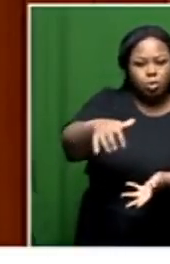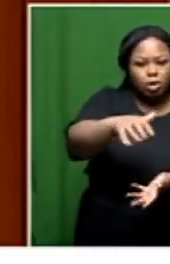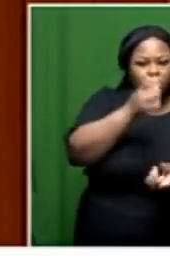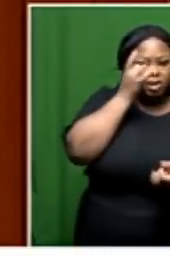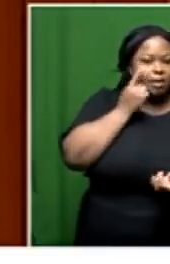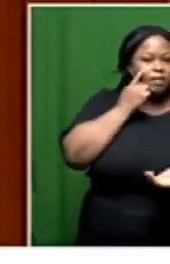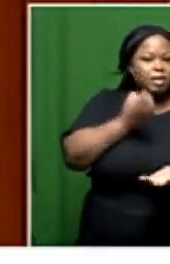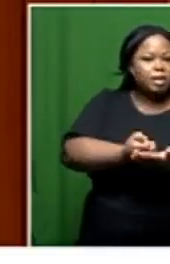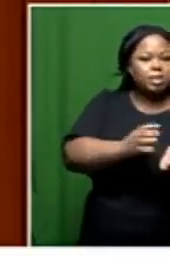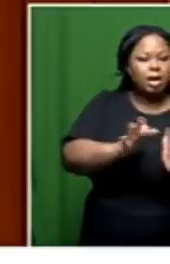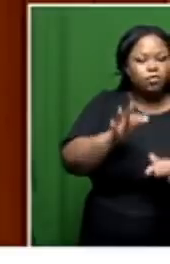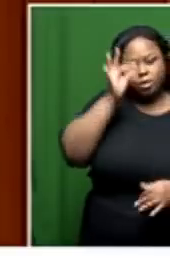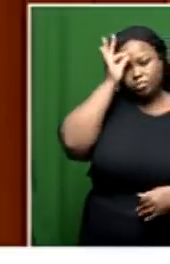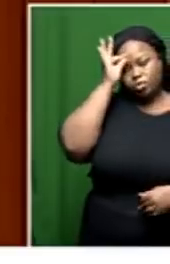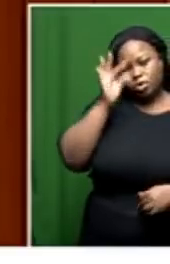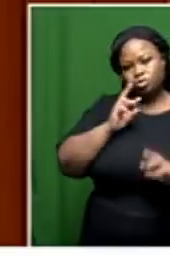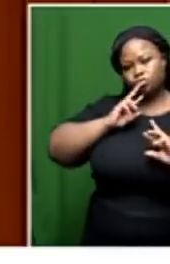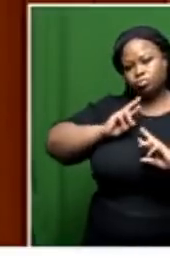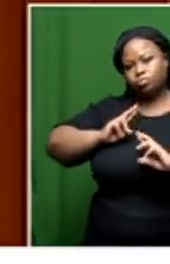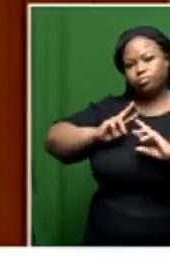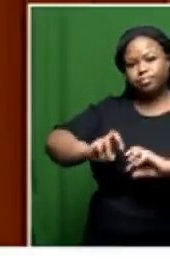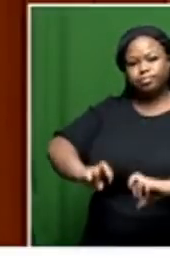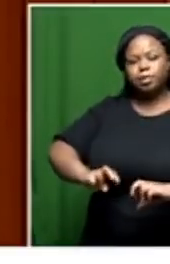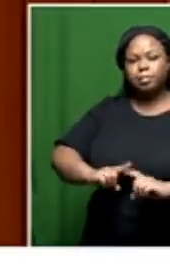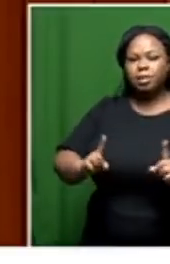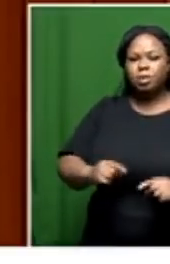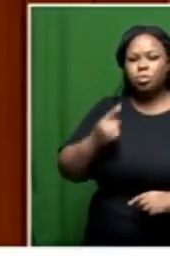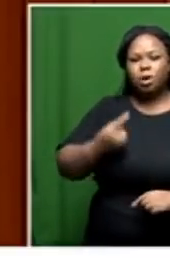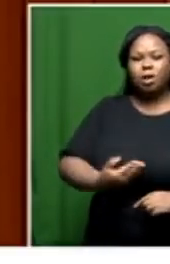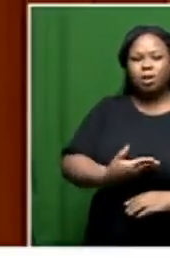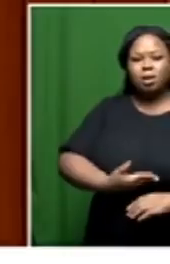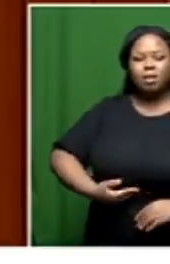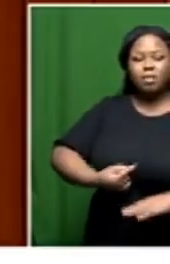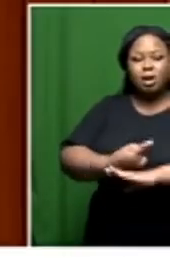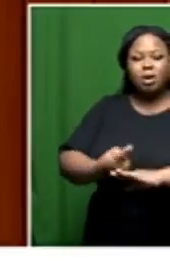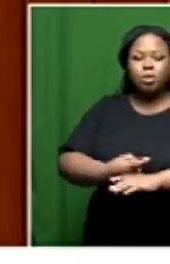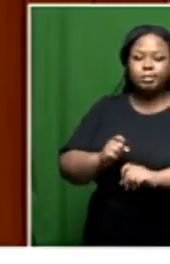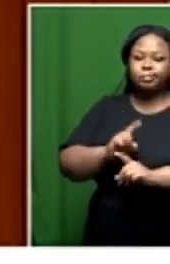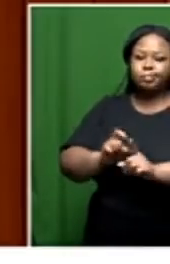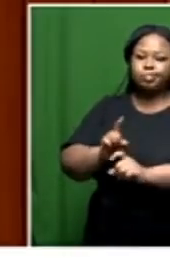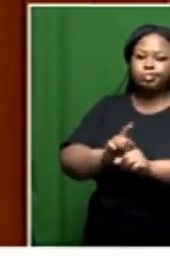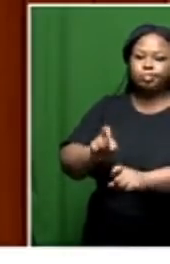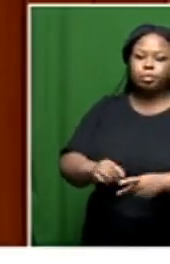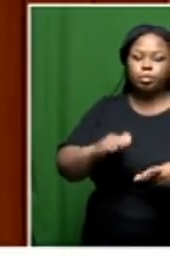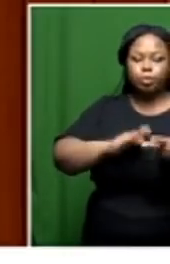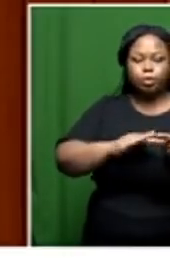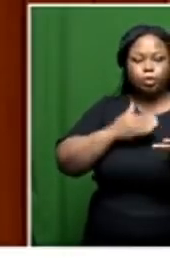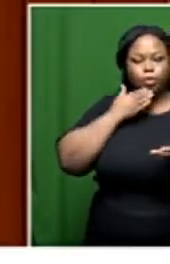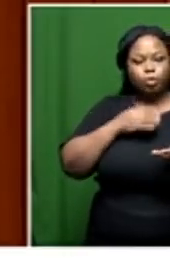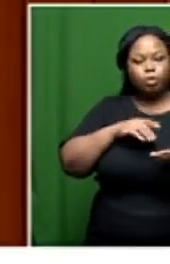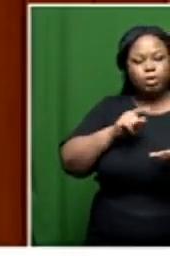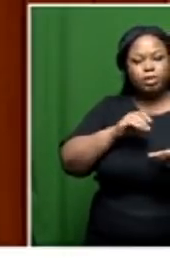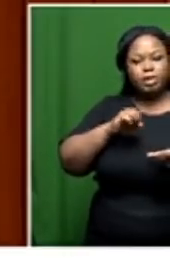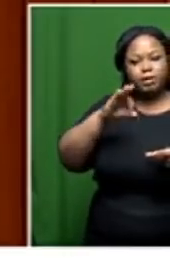evidence. However, after that 1.5 days of hearing those kind of testimonies, he was then put under cross-examination by Advocate